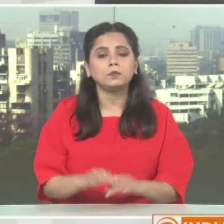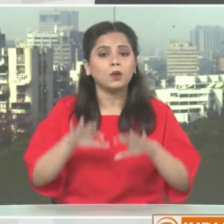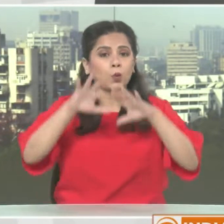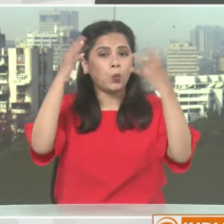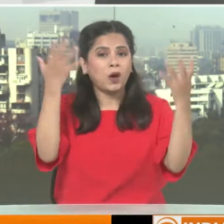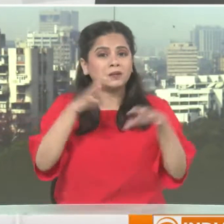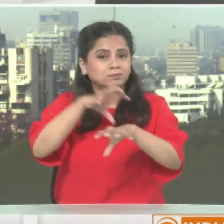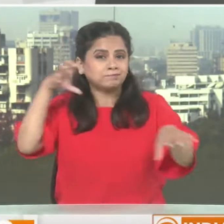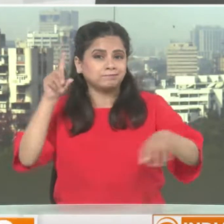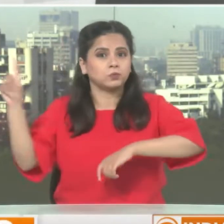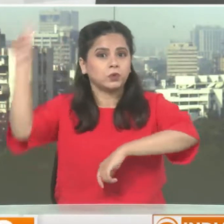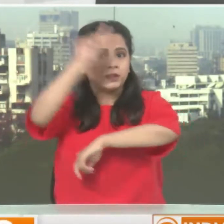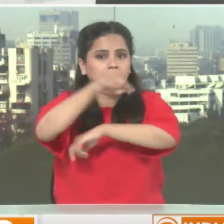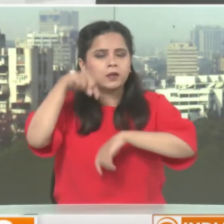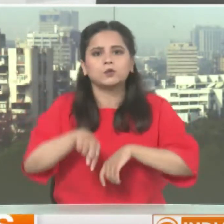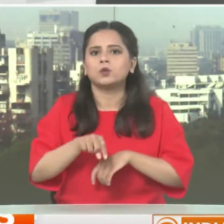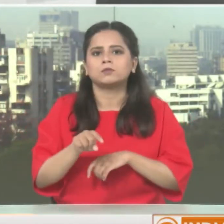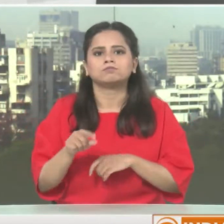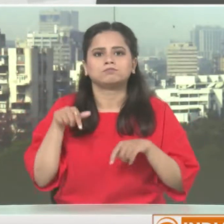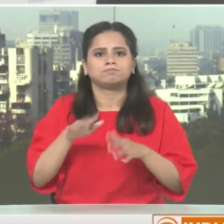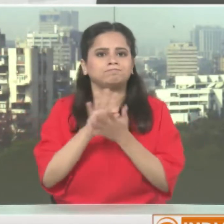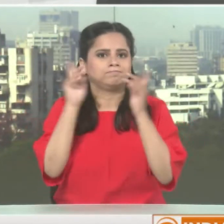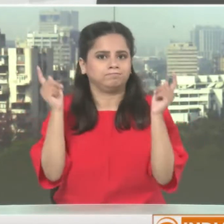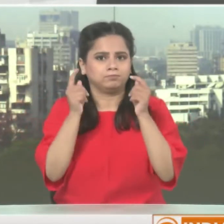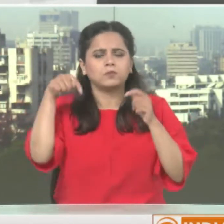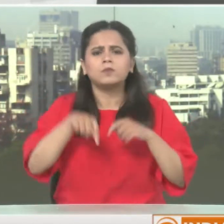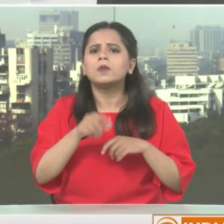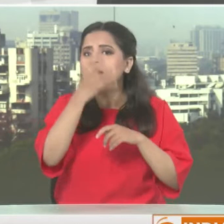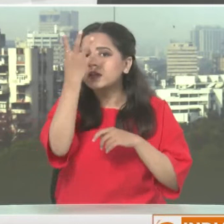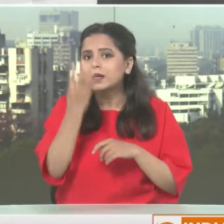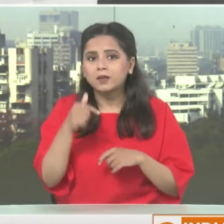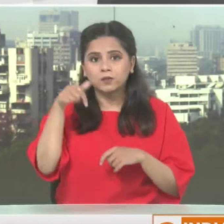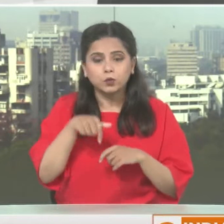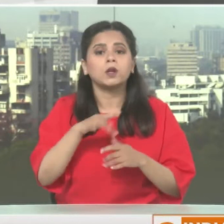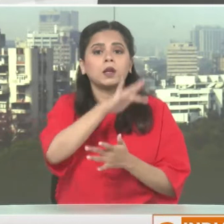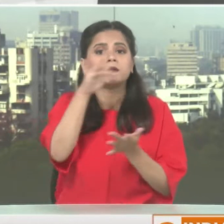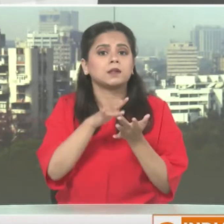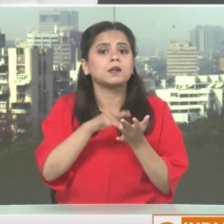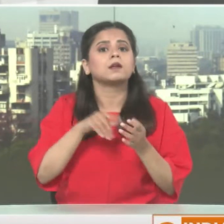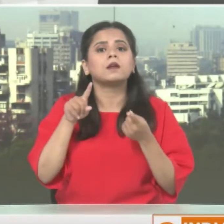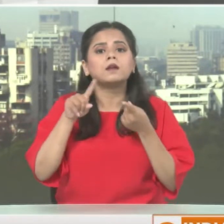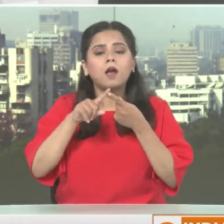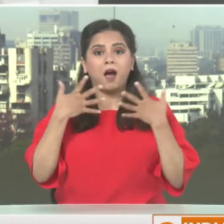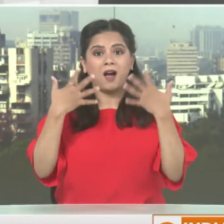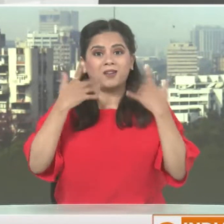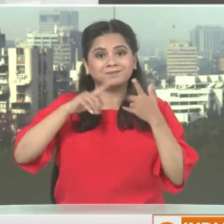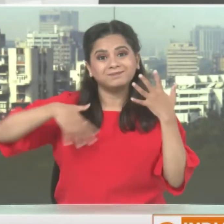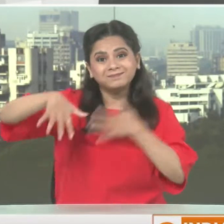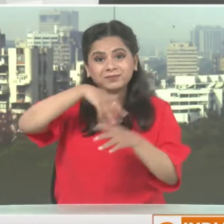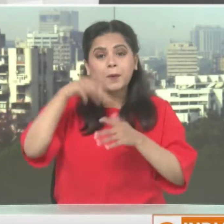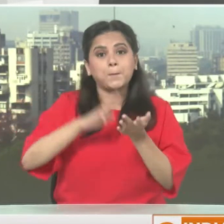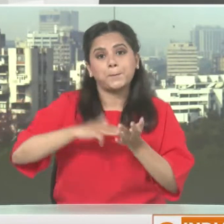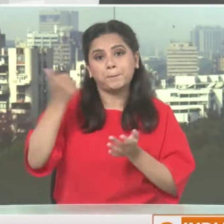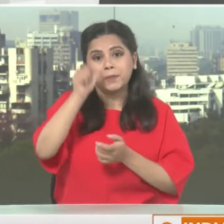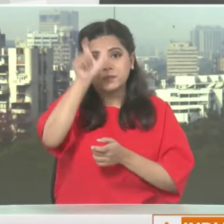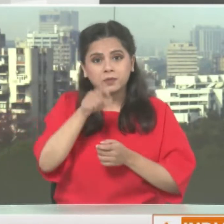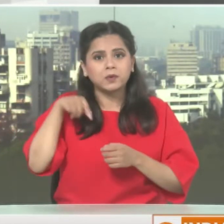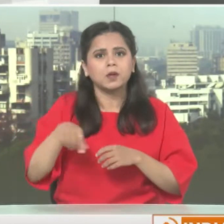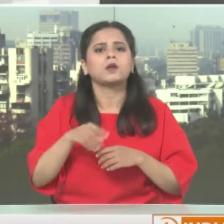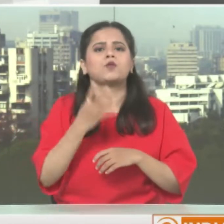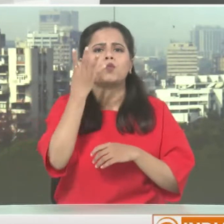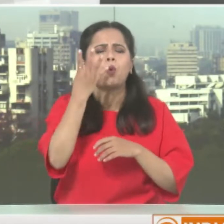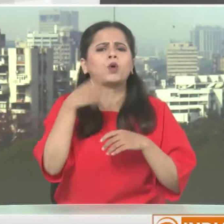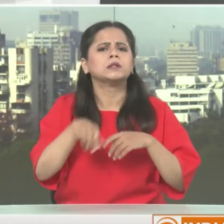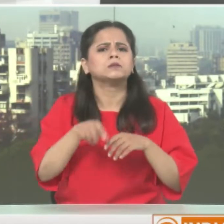World Tiger Day being observed today. On the eve of the day, the Union Environment Minister Prakash Javadekar releases 4th detailed